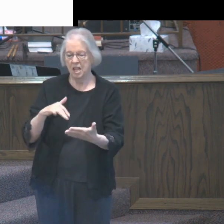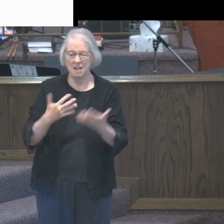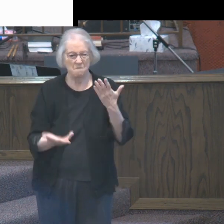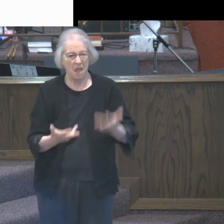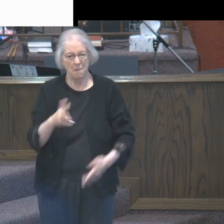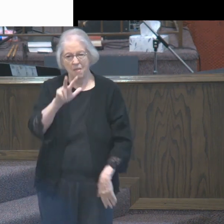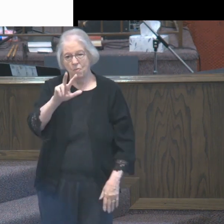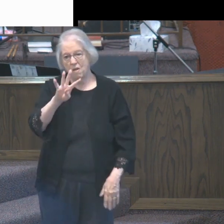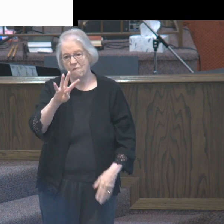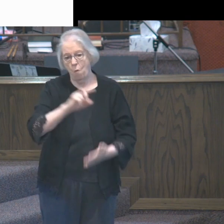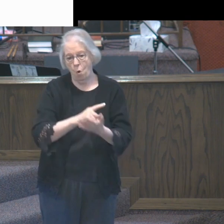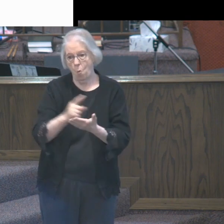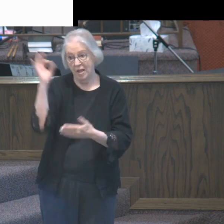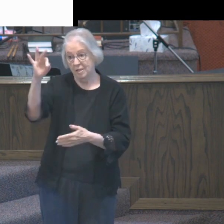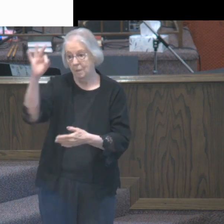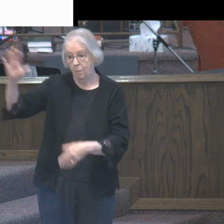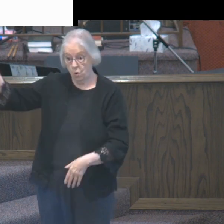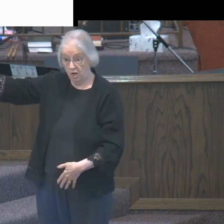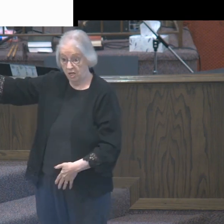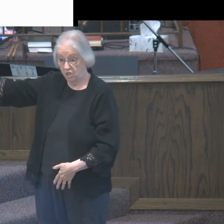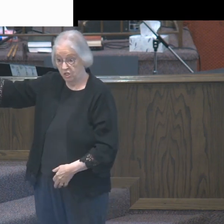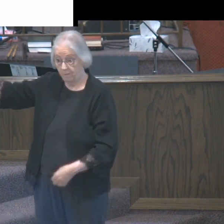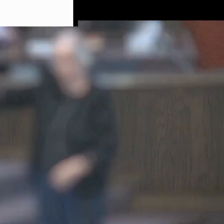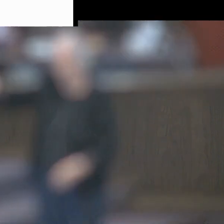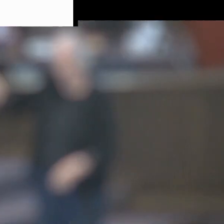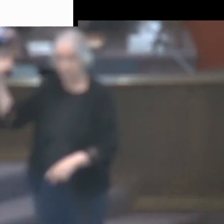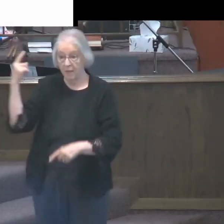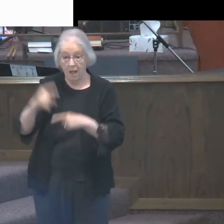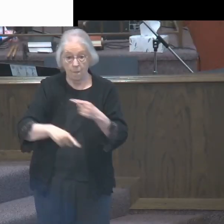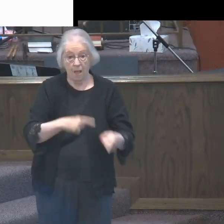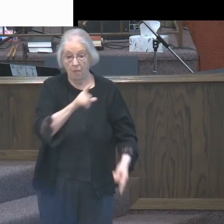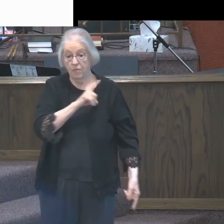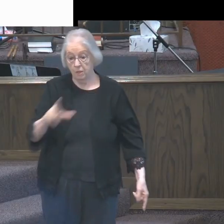me longer than that, but for the next 3 or 4 weeks, this is the question